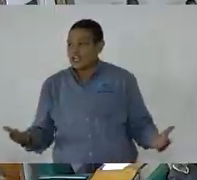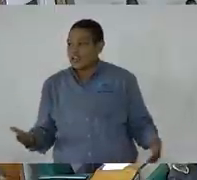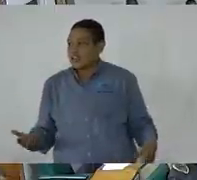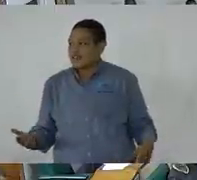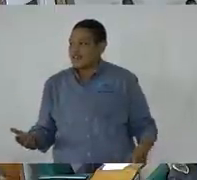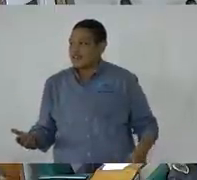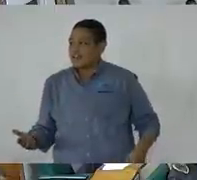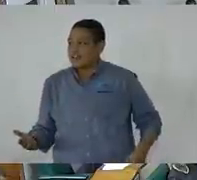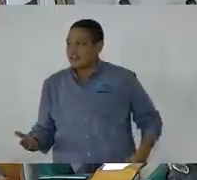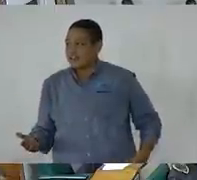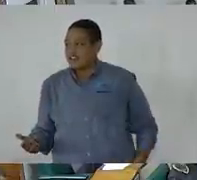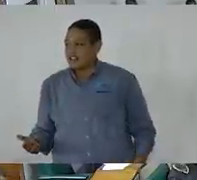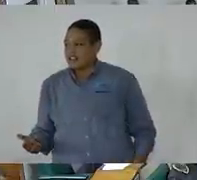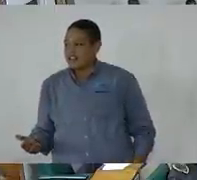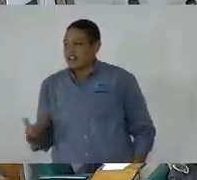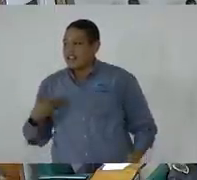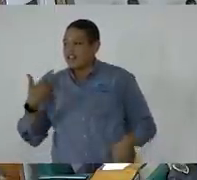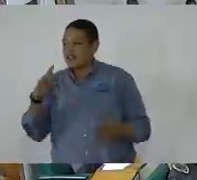Madam Speaker,